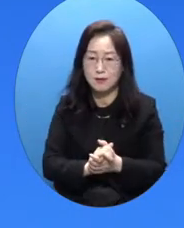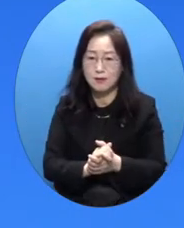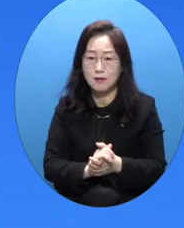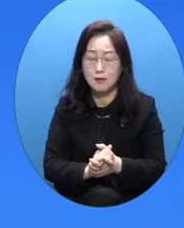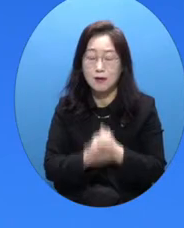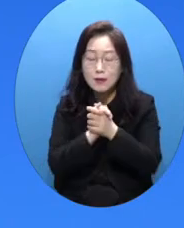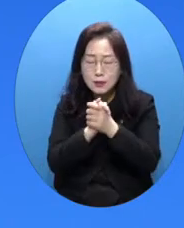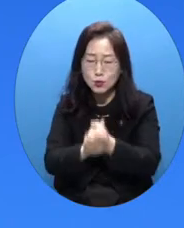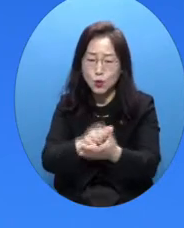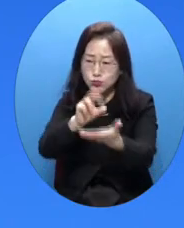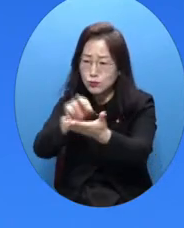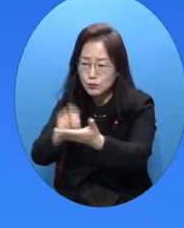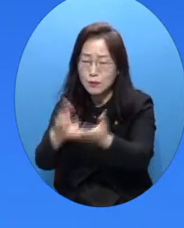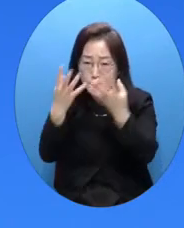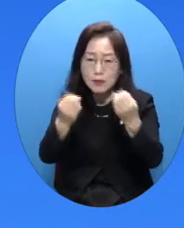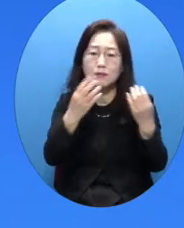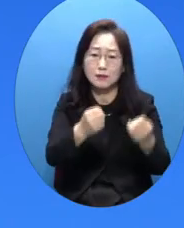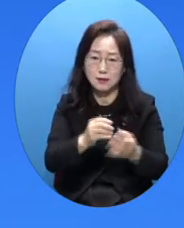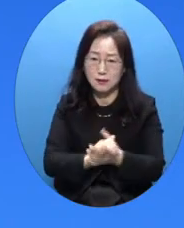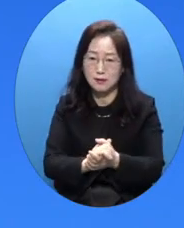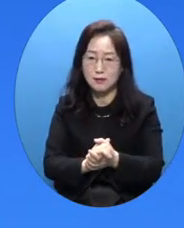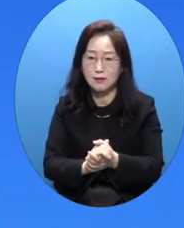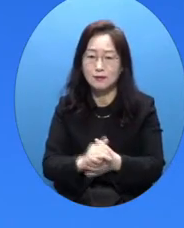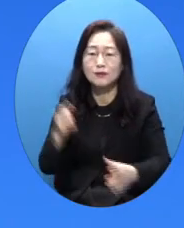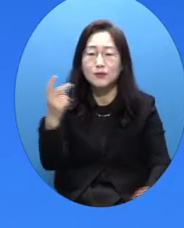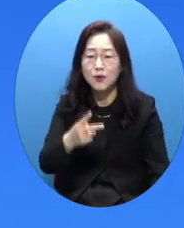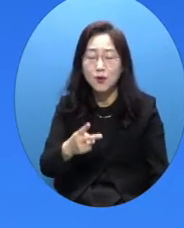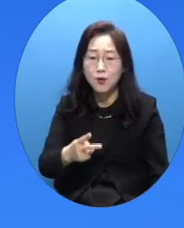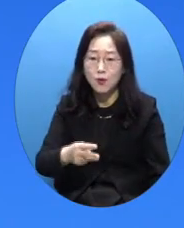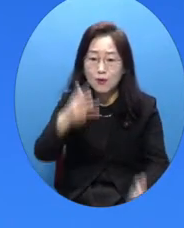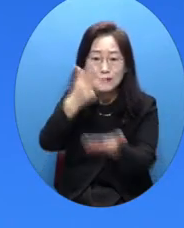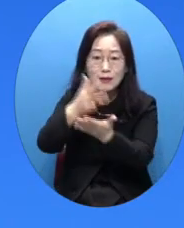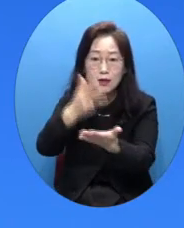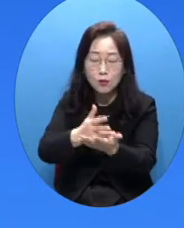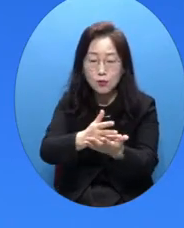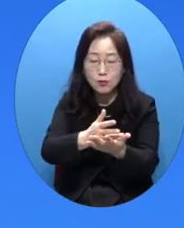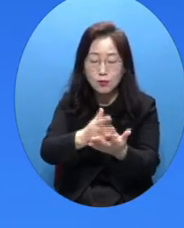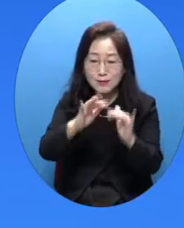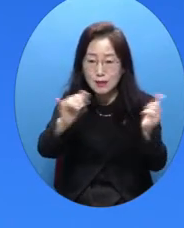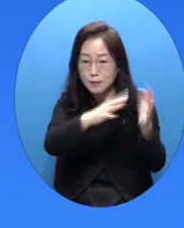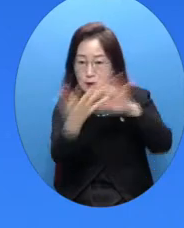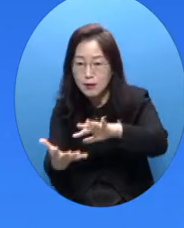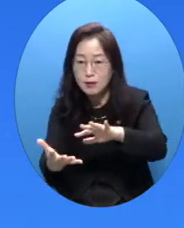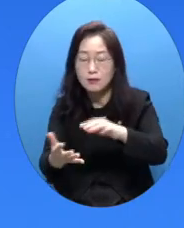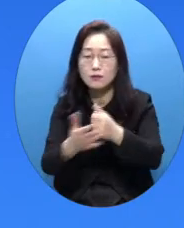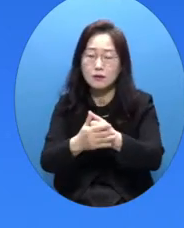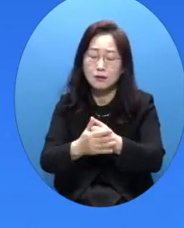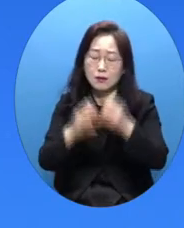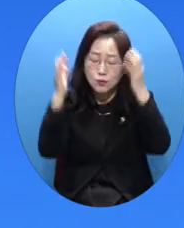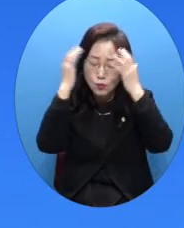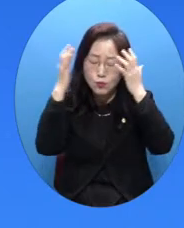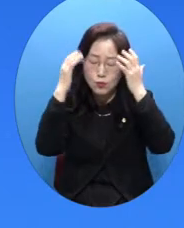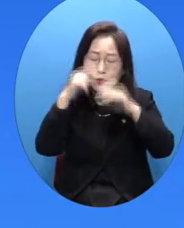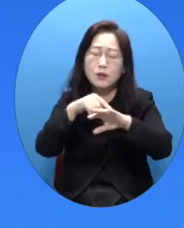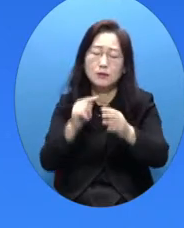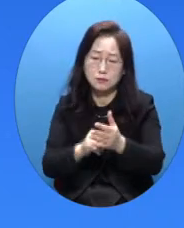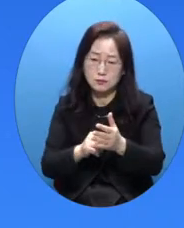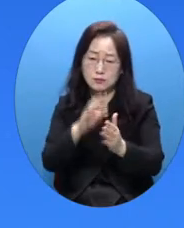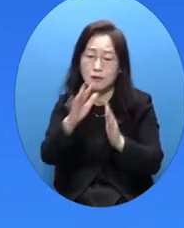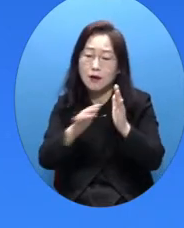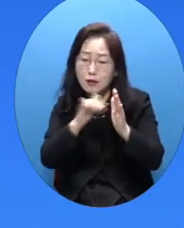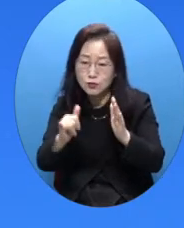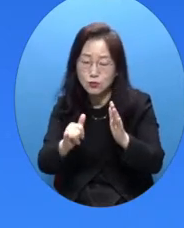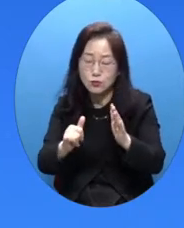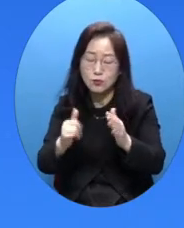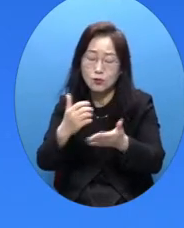change it for the change of the weather climbing let's pray for the victims of